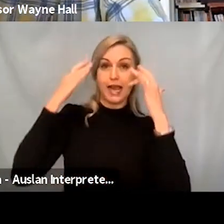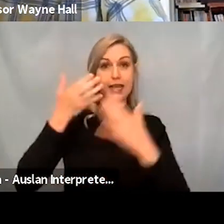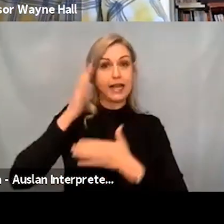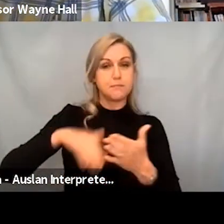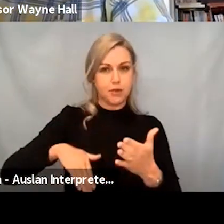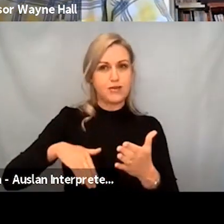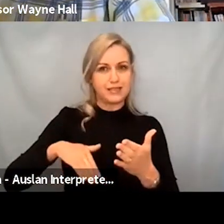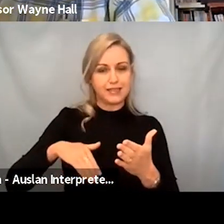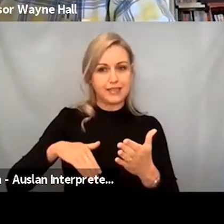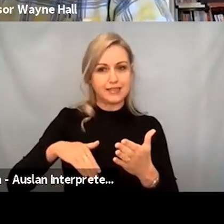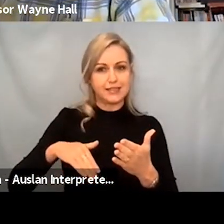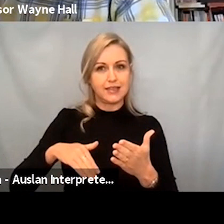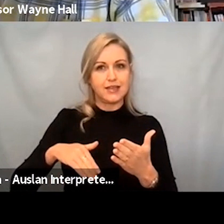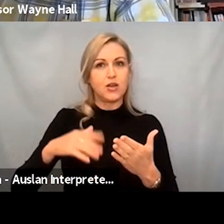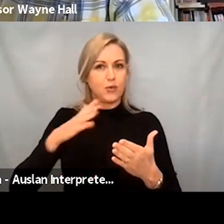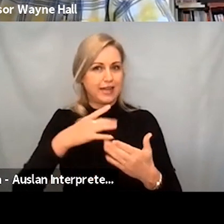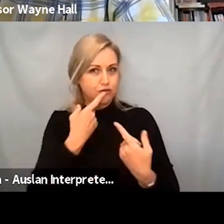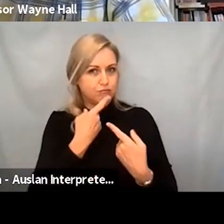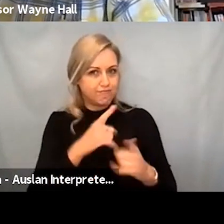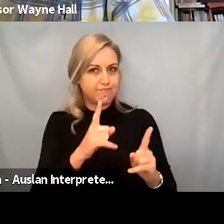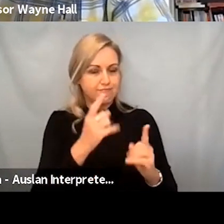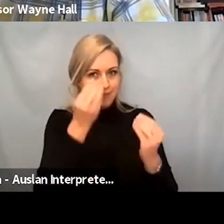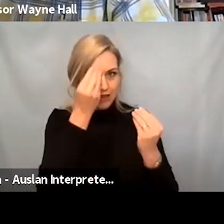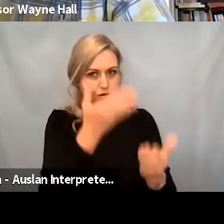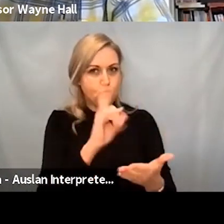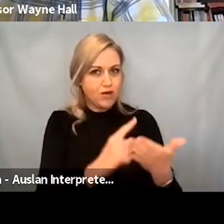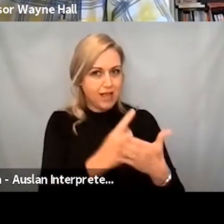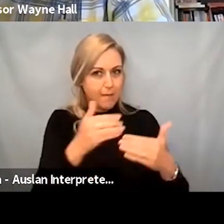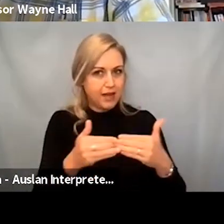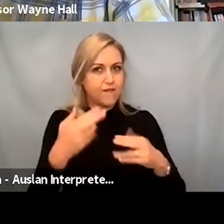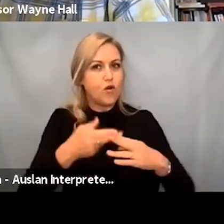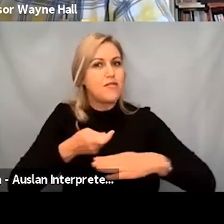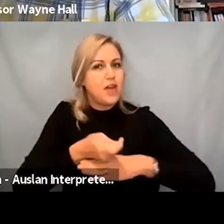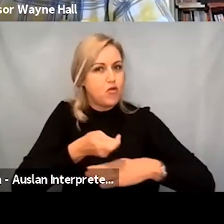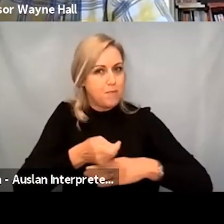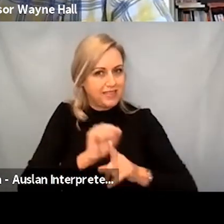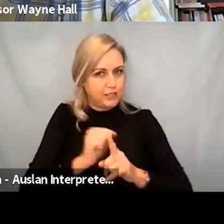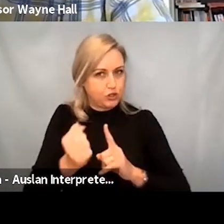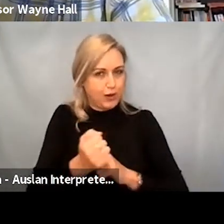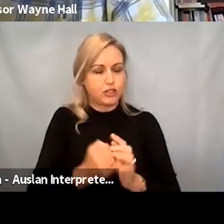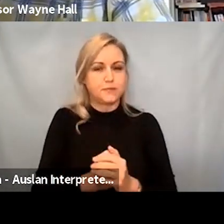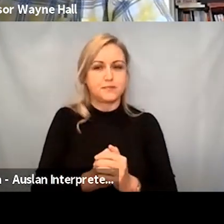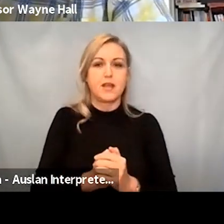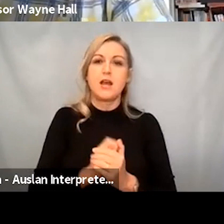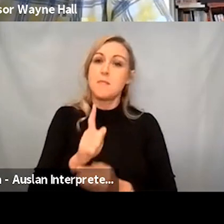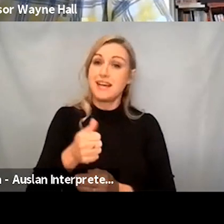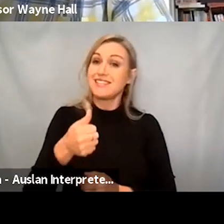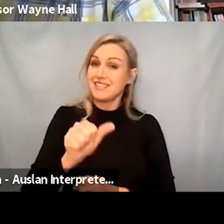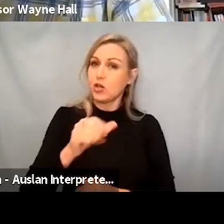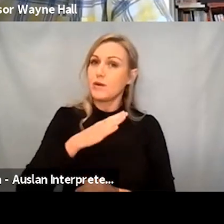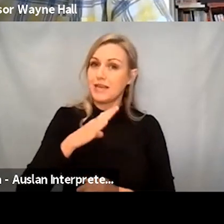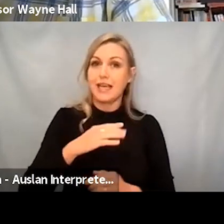think it's really important to get that across. And also, I think, one thing that struck me through this whole process is it still requires a lot of